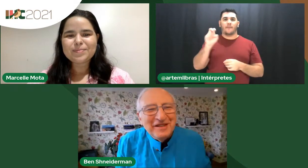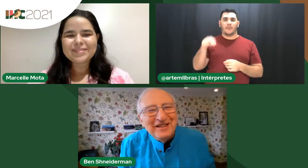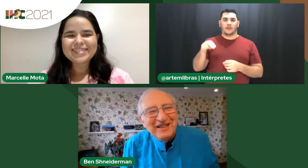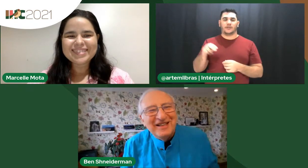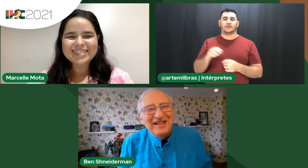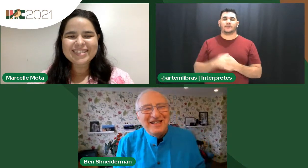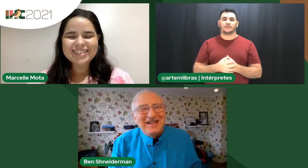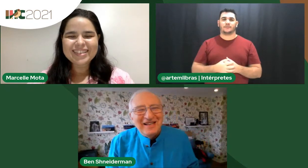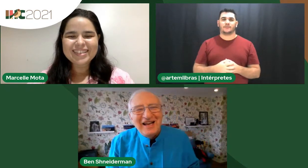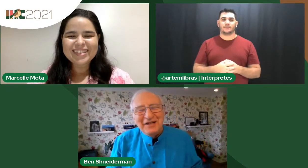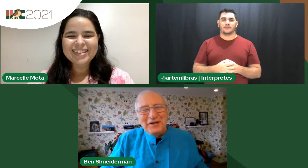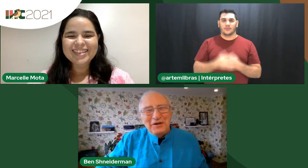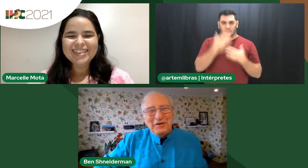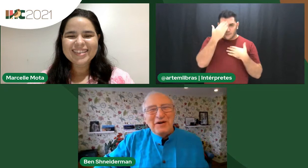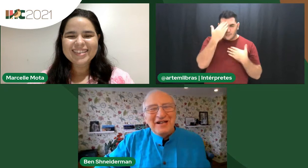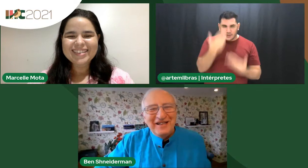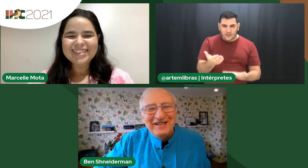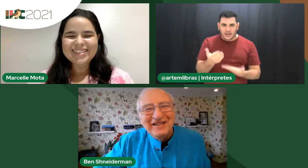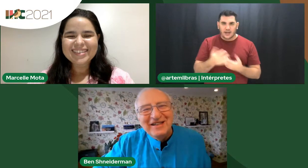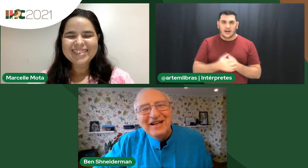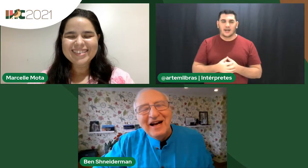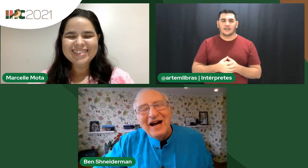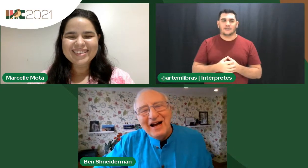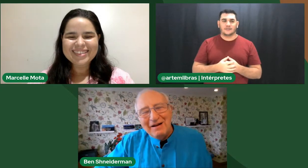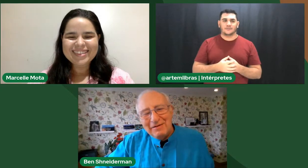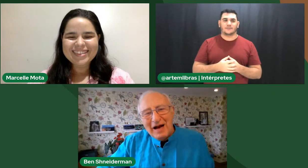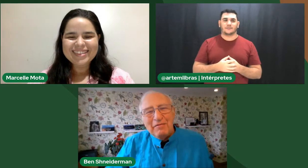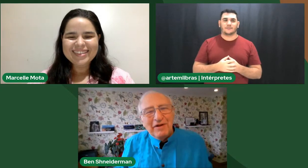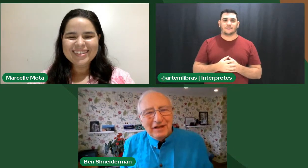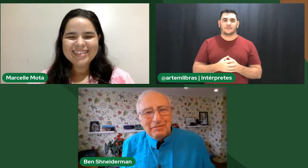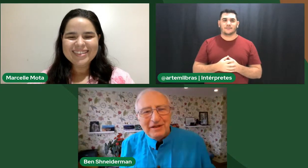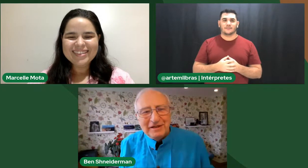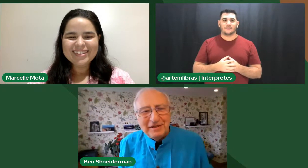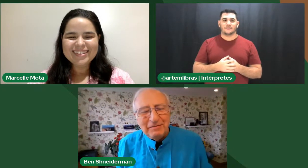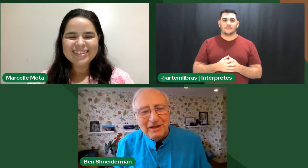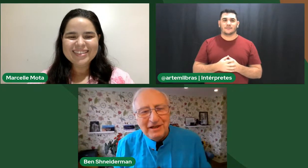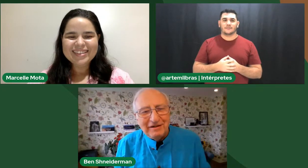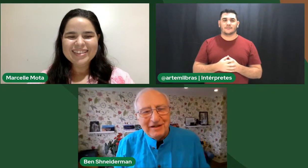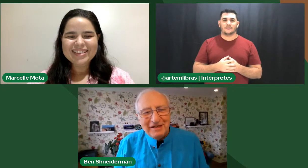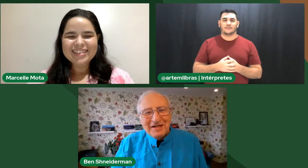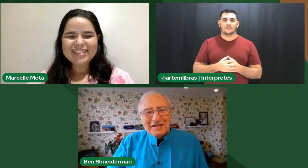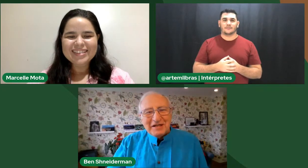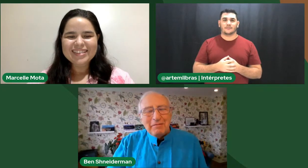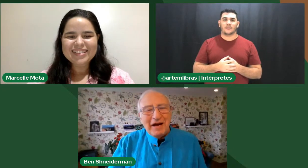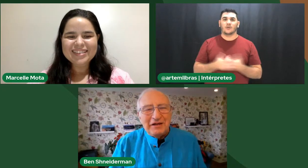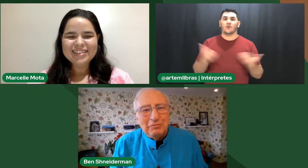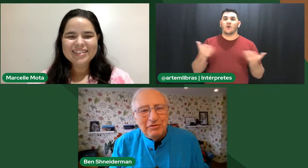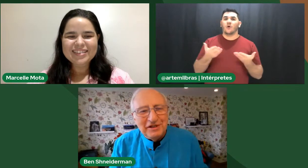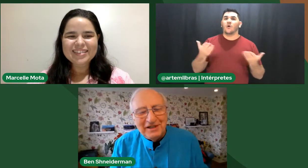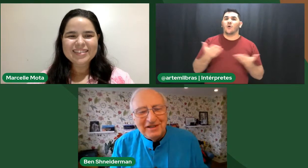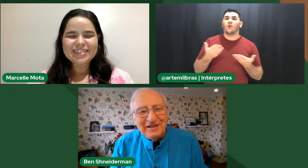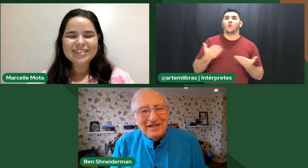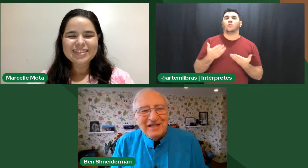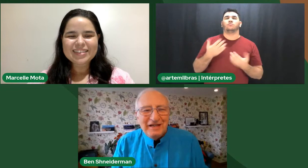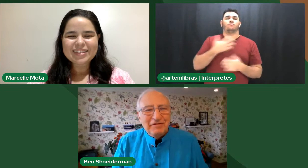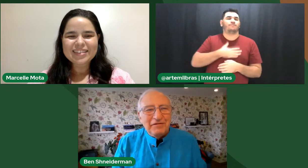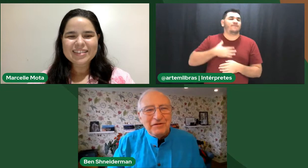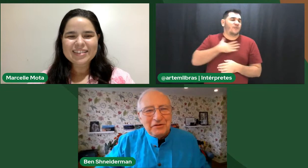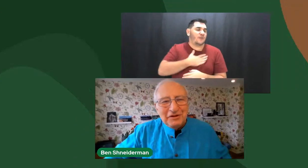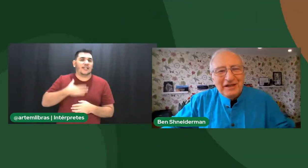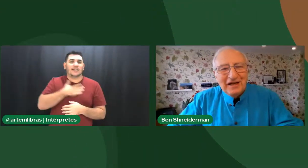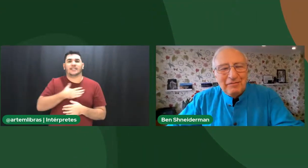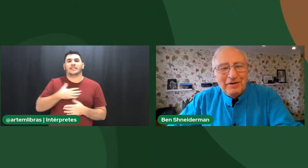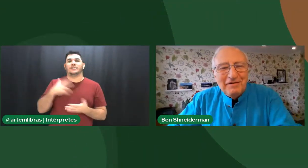Obrigado. Thank you. I'm really pleased to be here and to come back to Brazil,